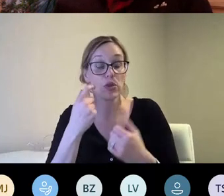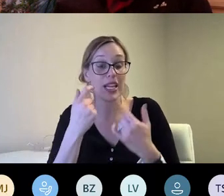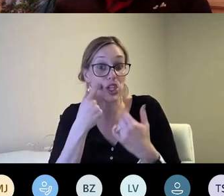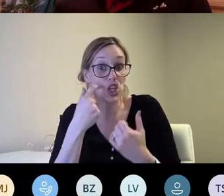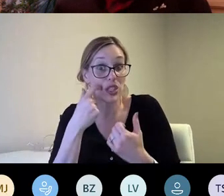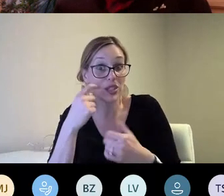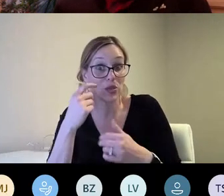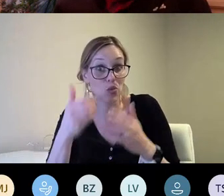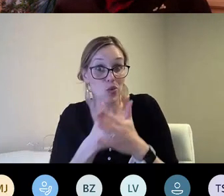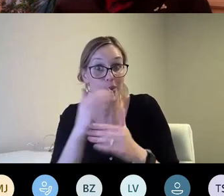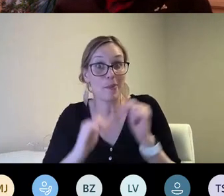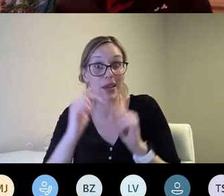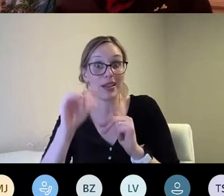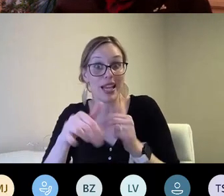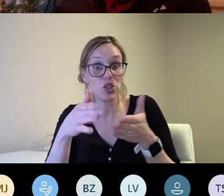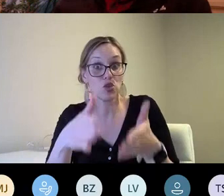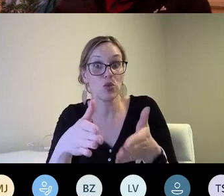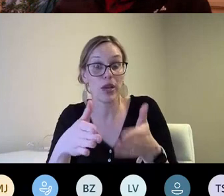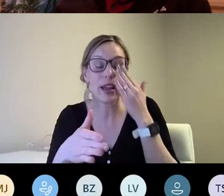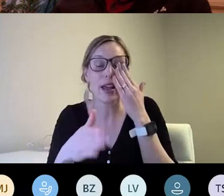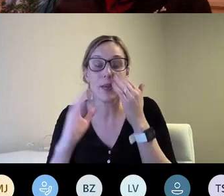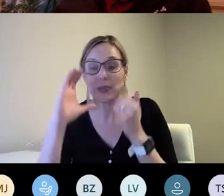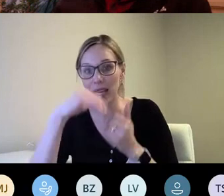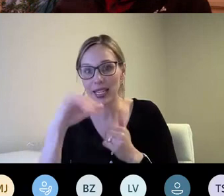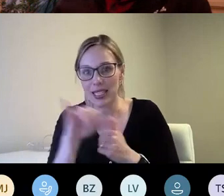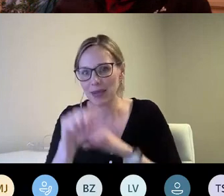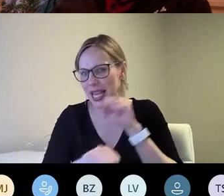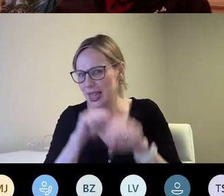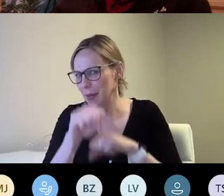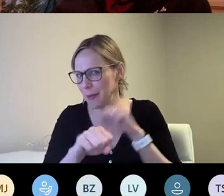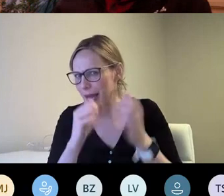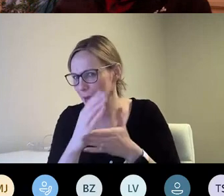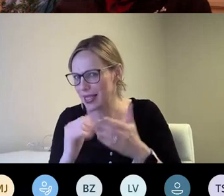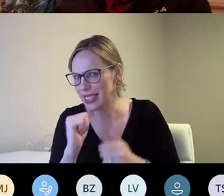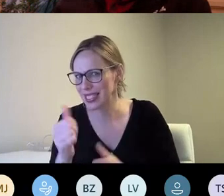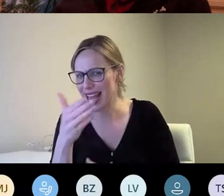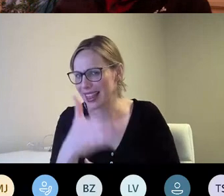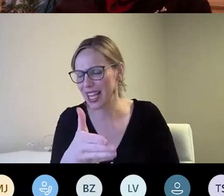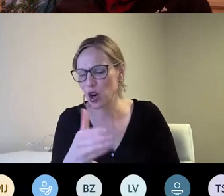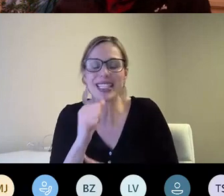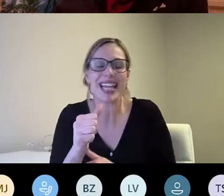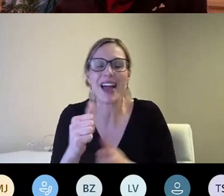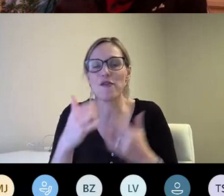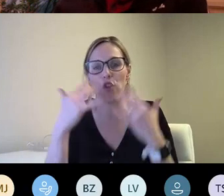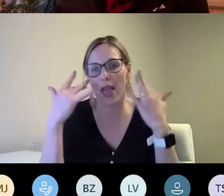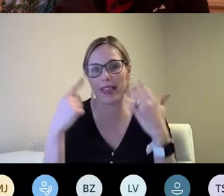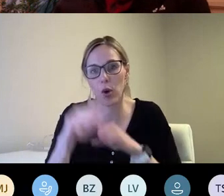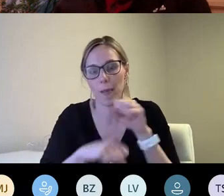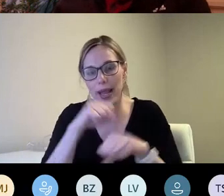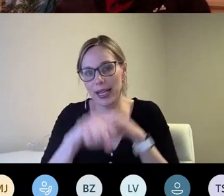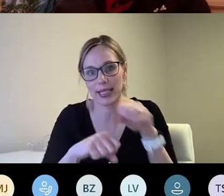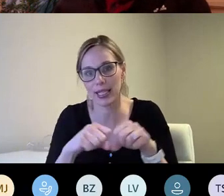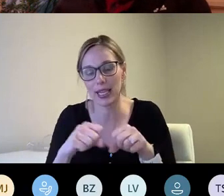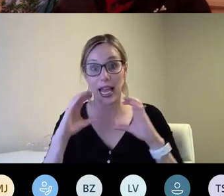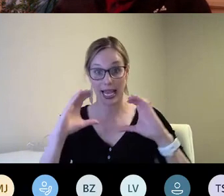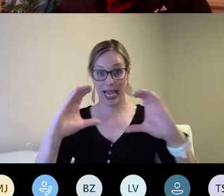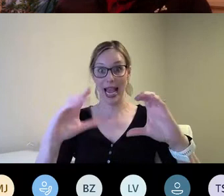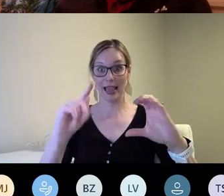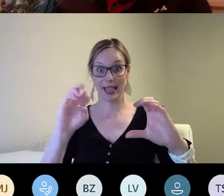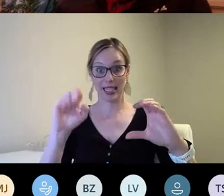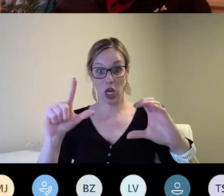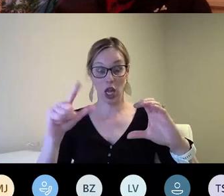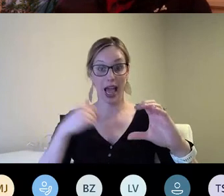and it seems like the bike piece is not there, or not very bike friendly. As Mayor said, the tunnel, I just took photos of this the